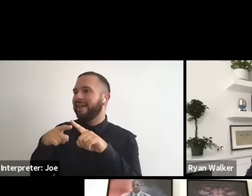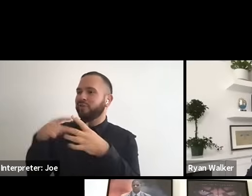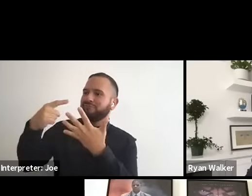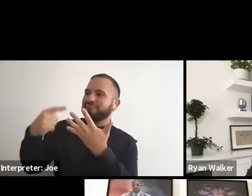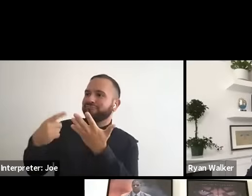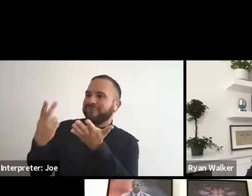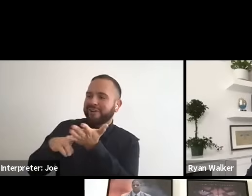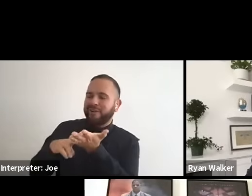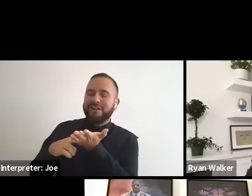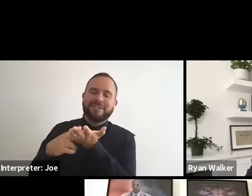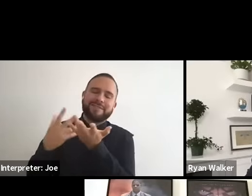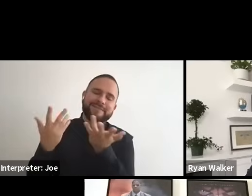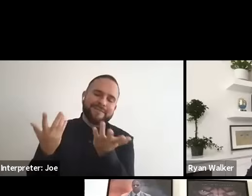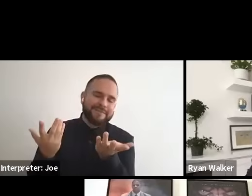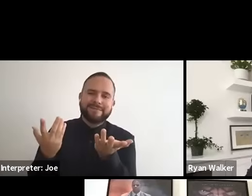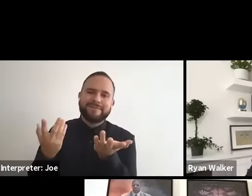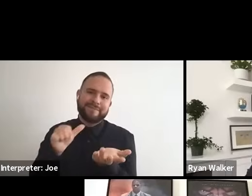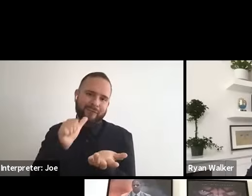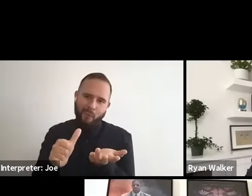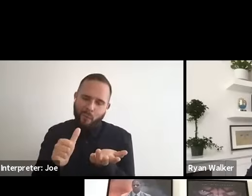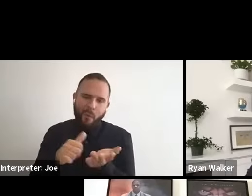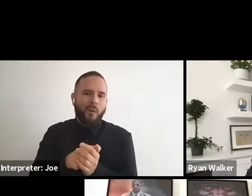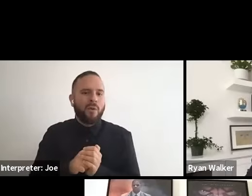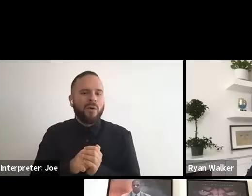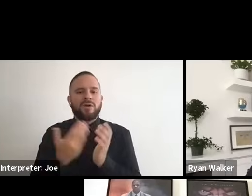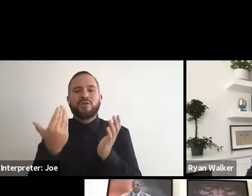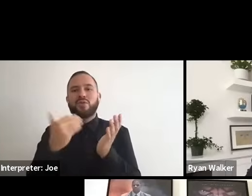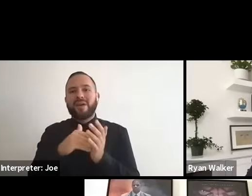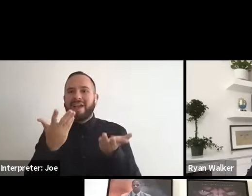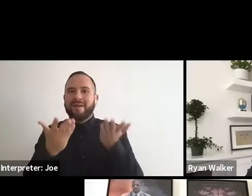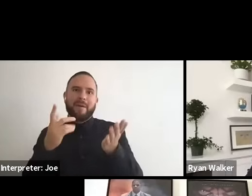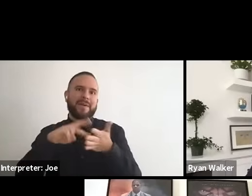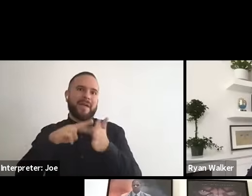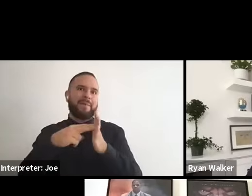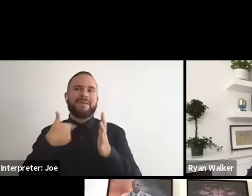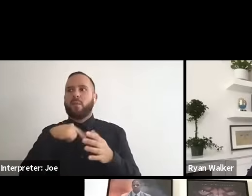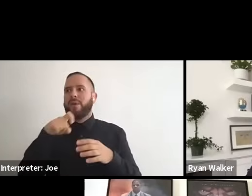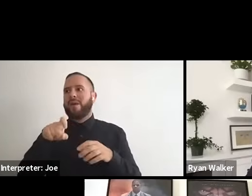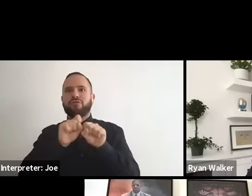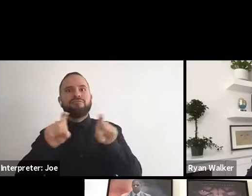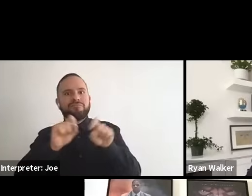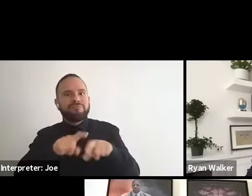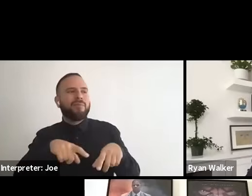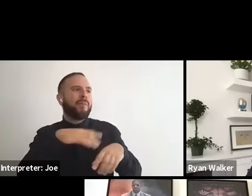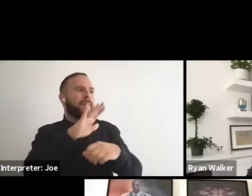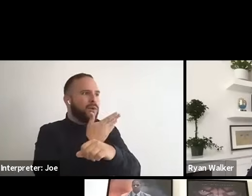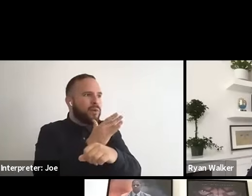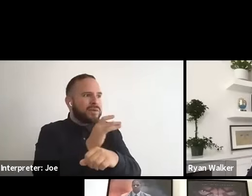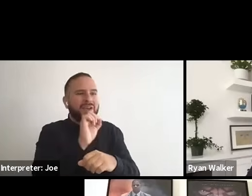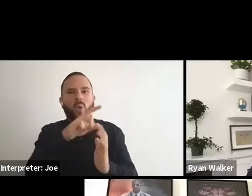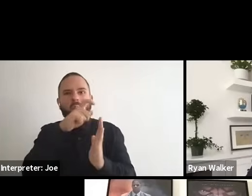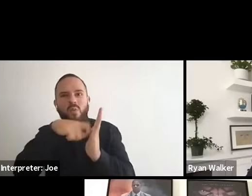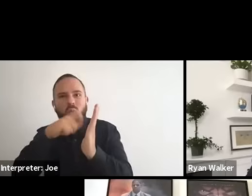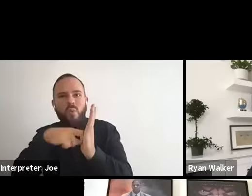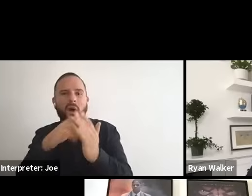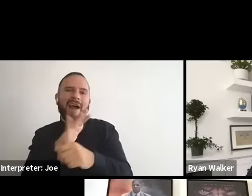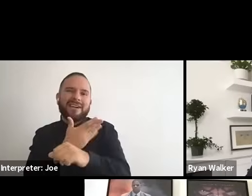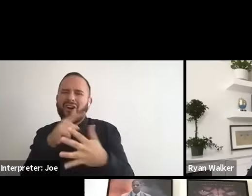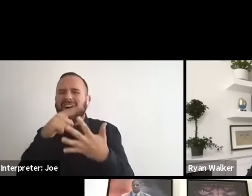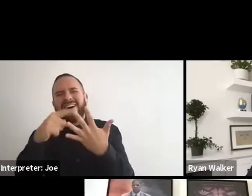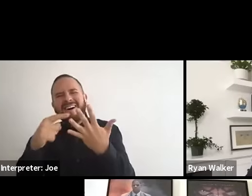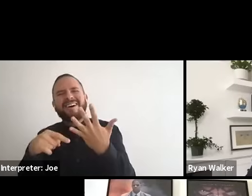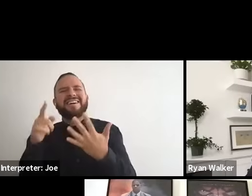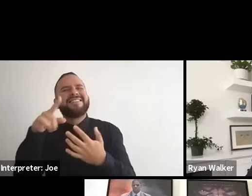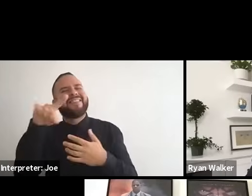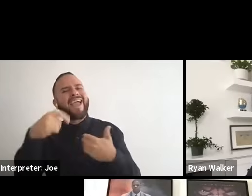it's obligating ourselves to post or to deliver music or to write songs, or to, whatever. So